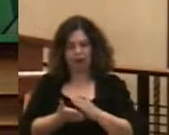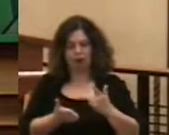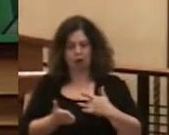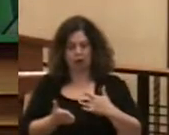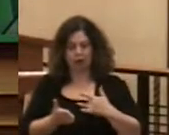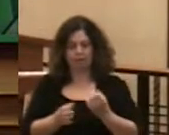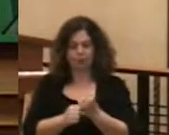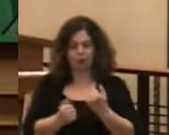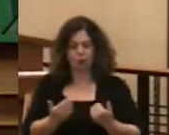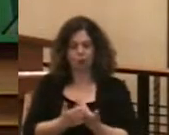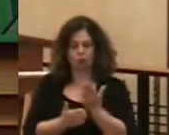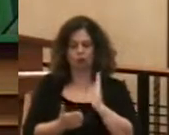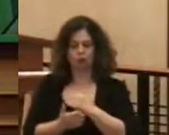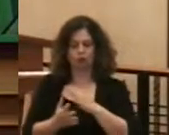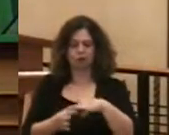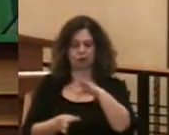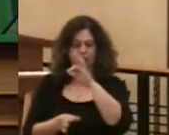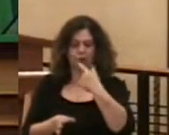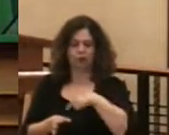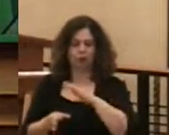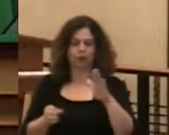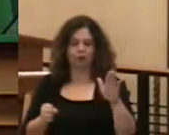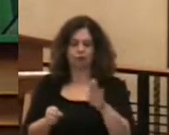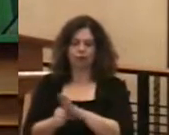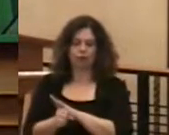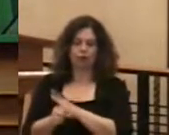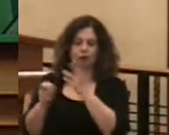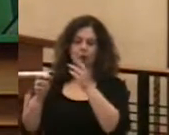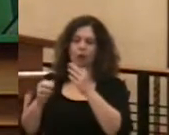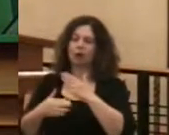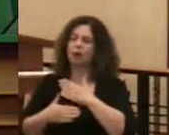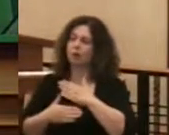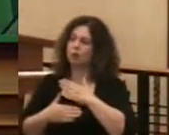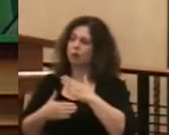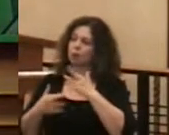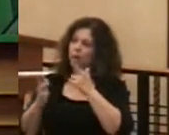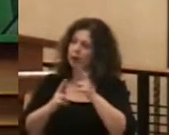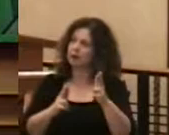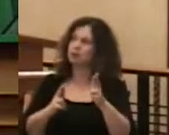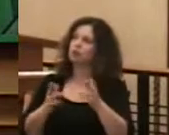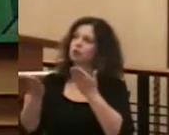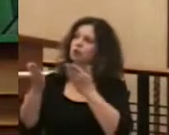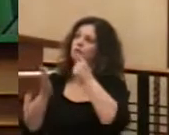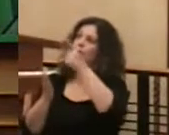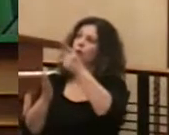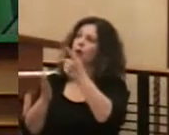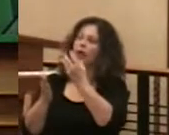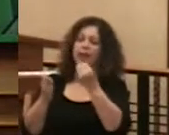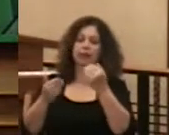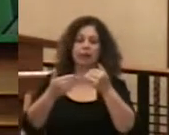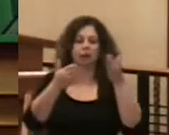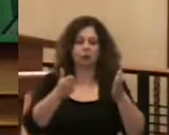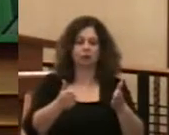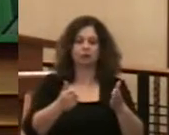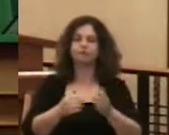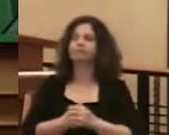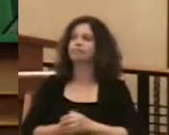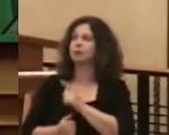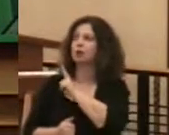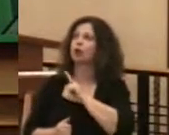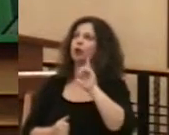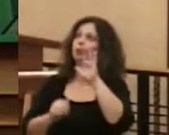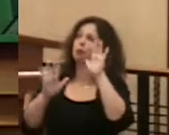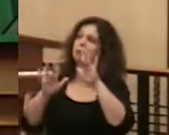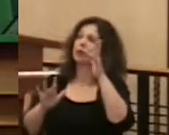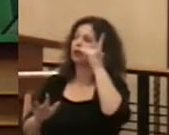spirit so that we might be wholeheartedly able and willing to serve you and our neighbors in need. Lord, in your